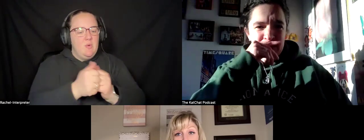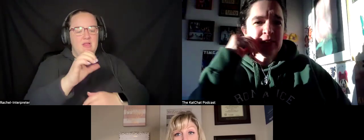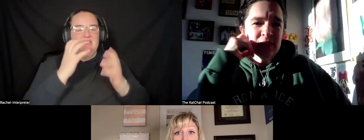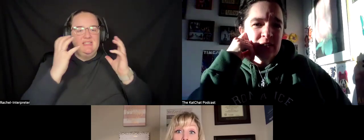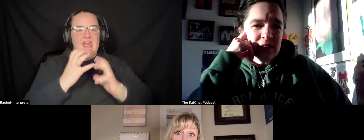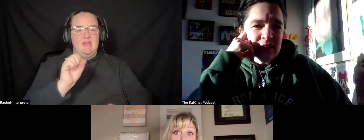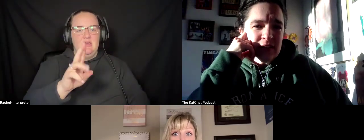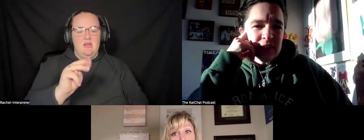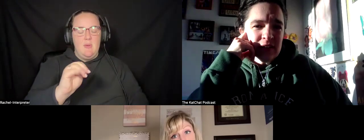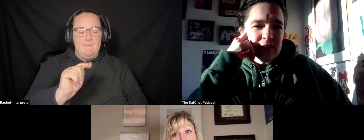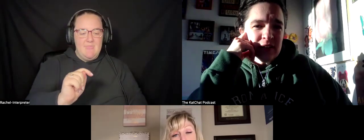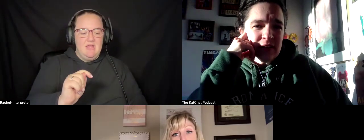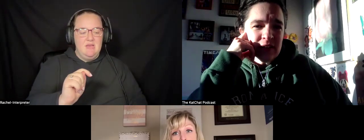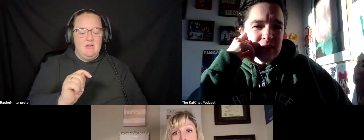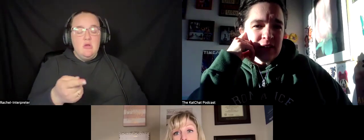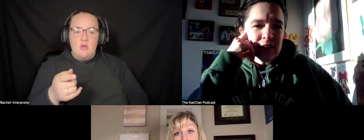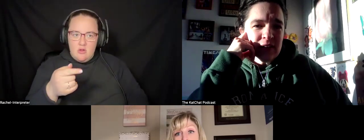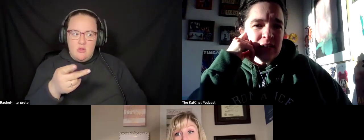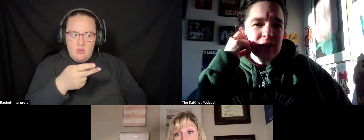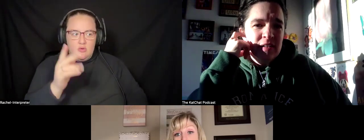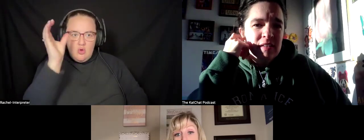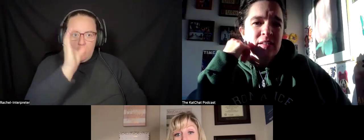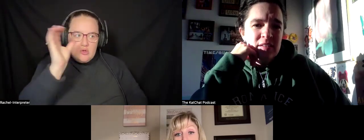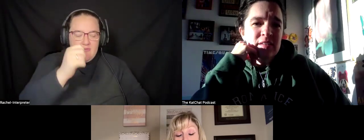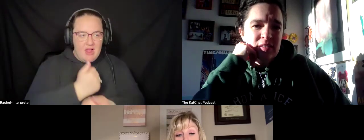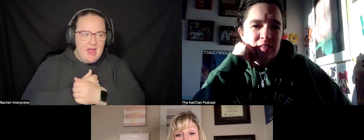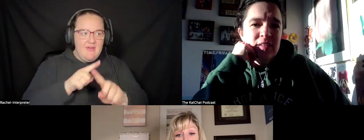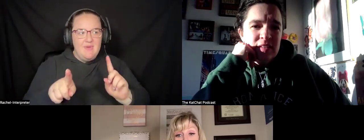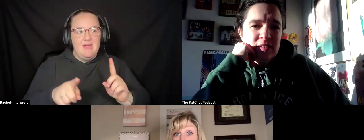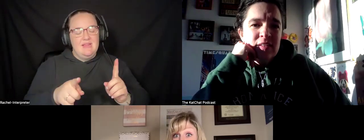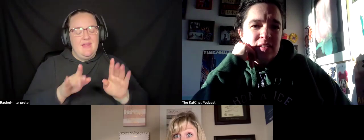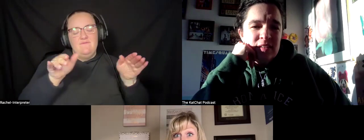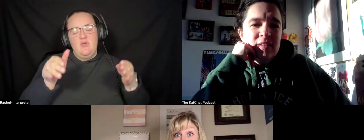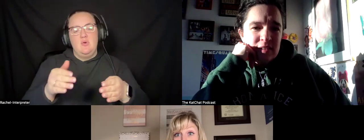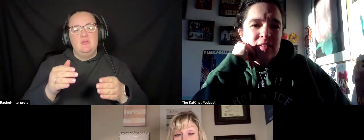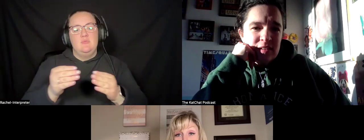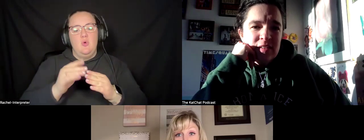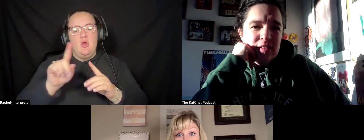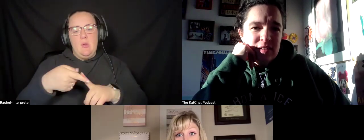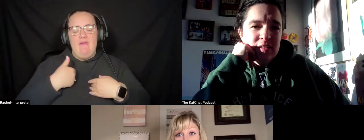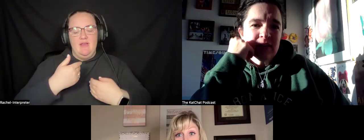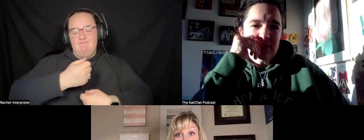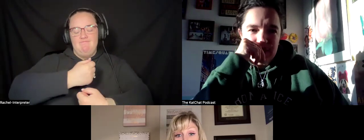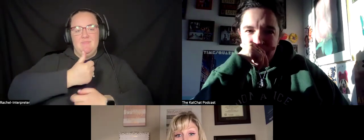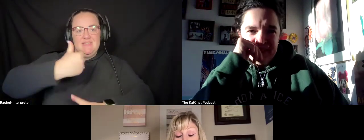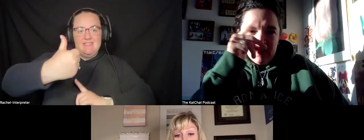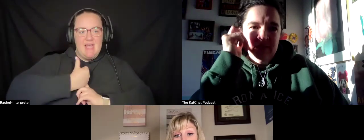of them are each yes searching for love, but it was more about each of them having self-love and finding the confidence to